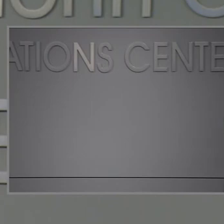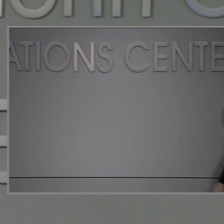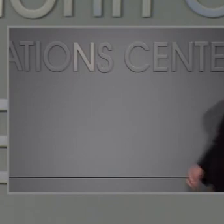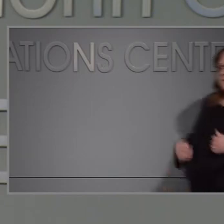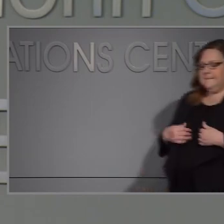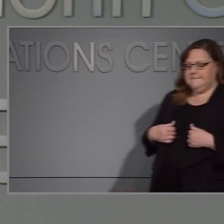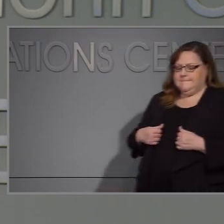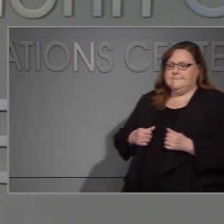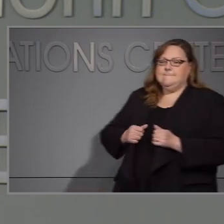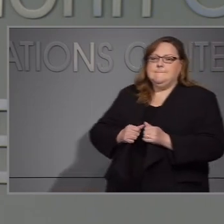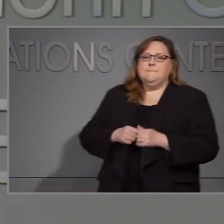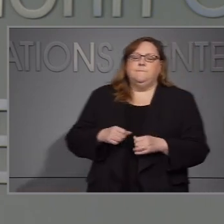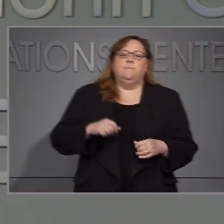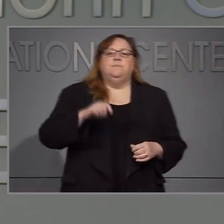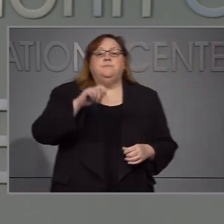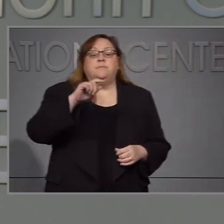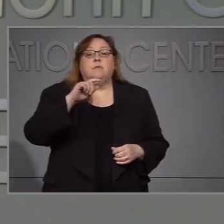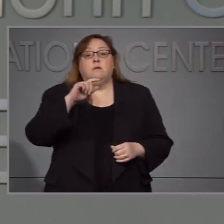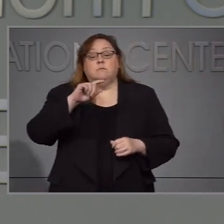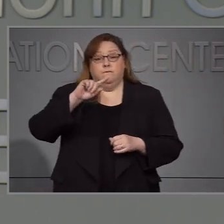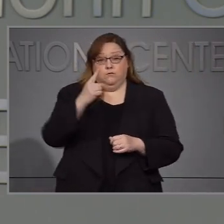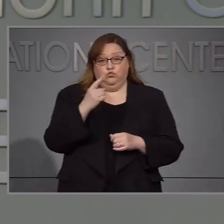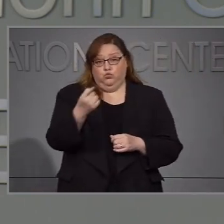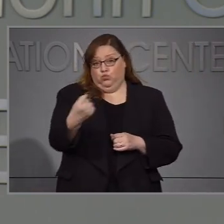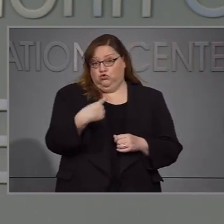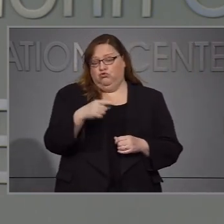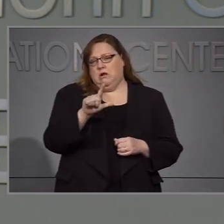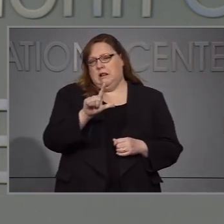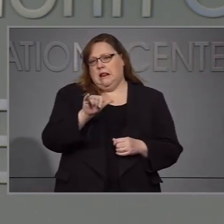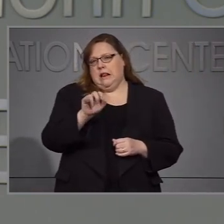Our first question is from Lynn Bonner with the News and Observer.